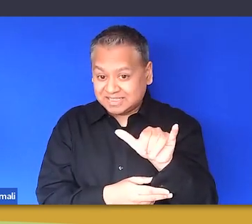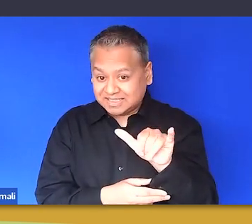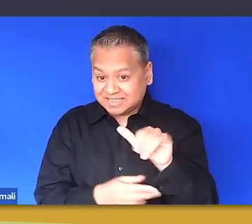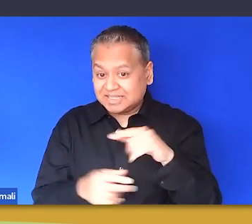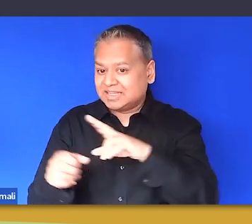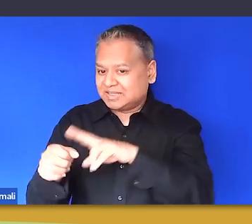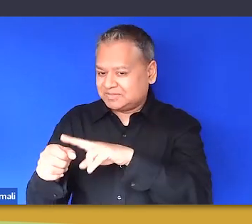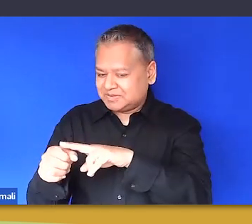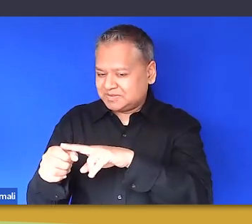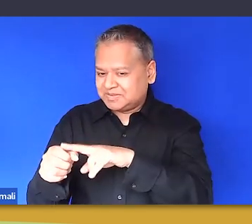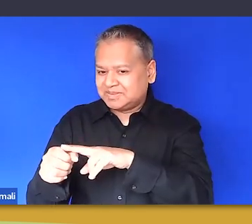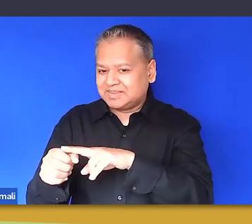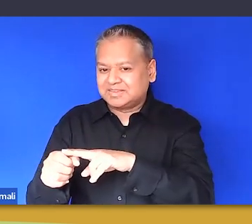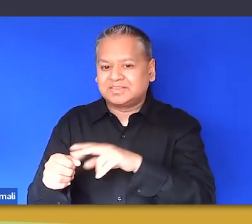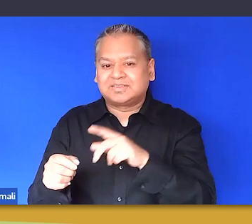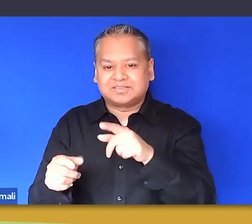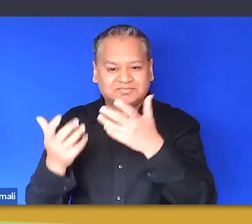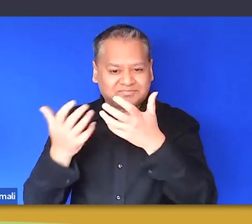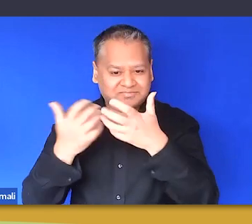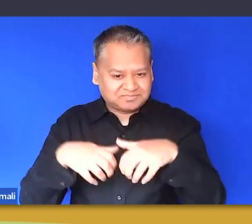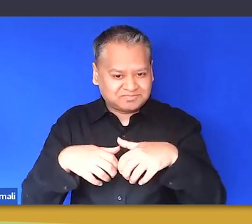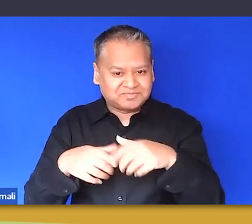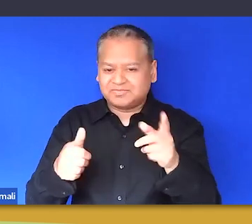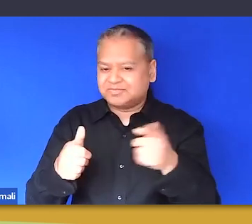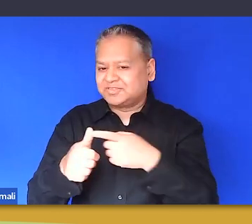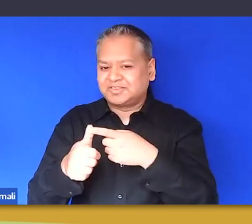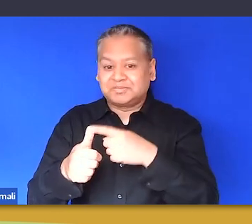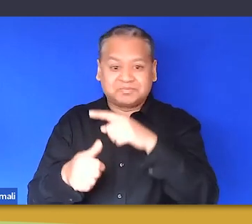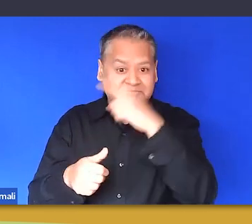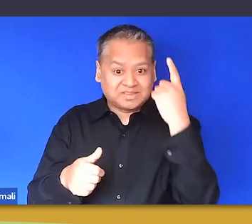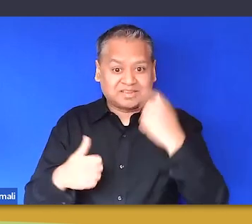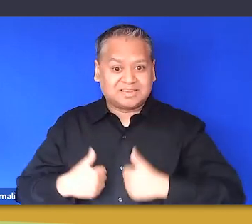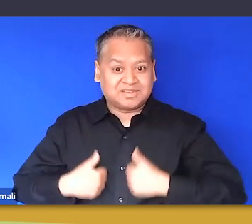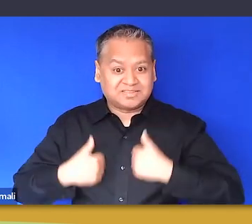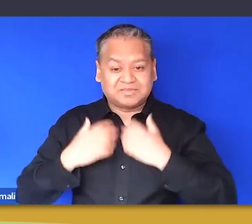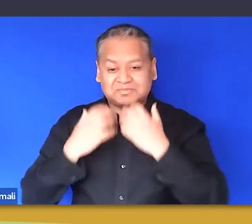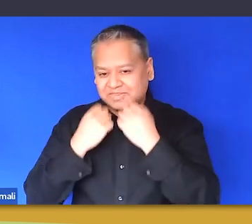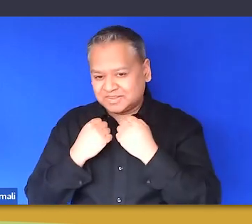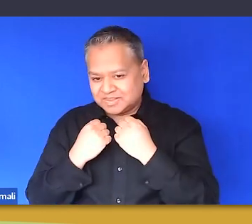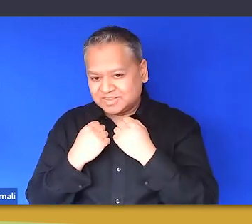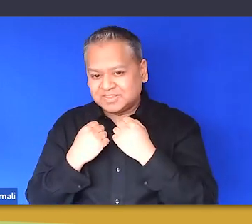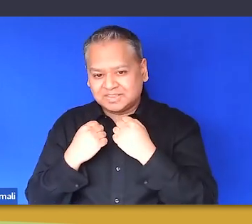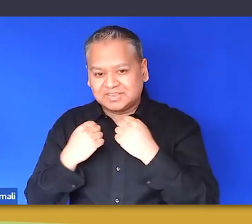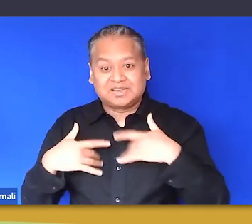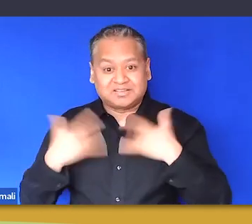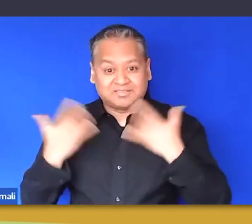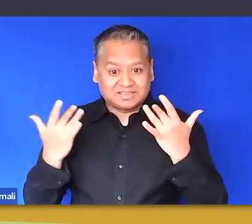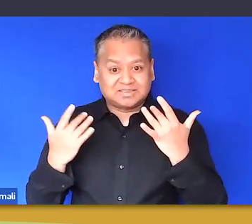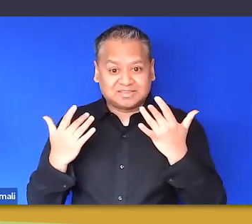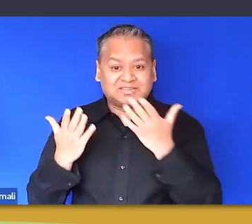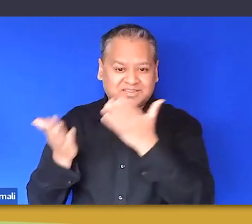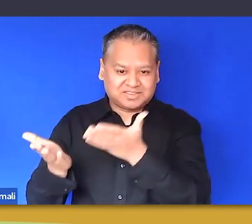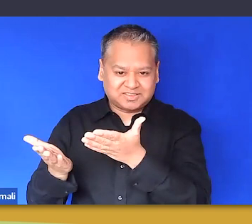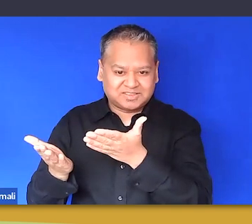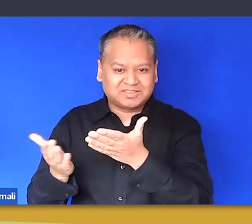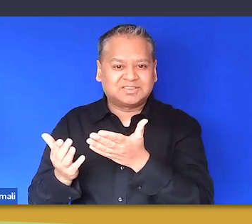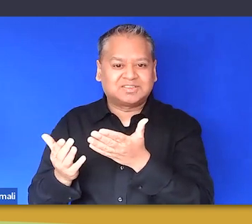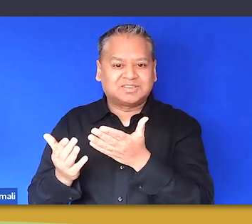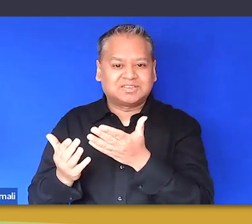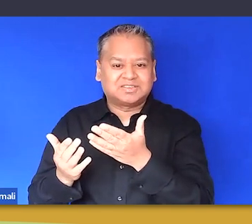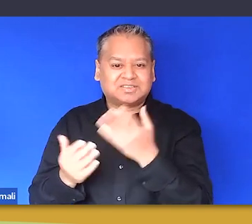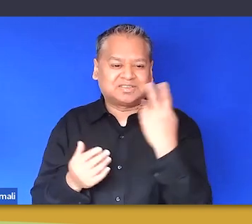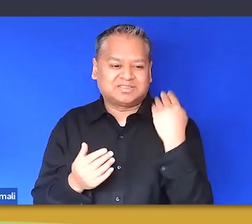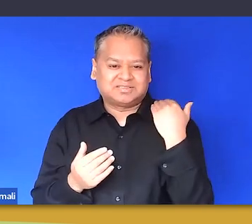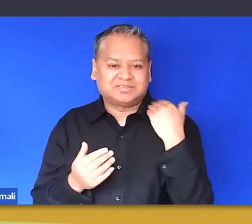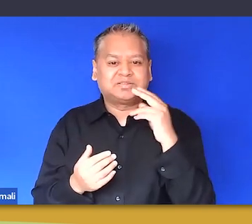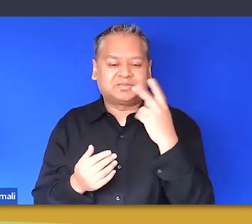well as sharing her own experiences with racism to educate others. Stephen No from Burnaby for his